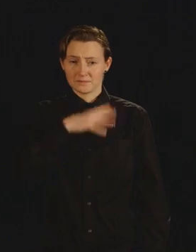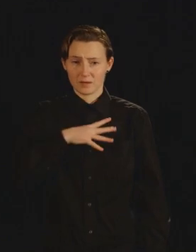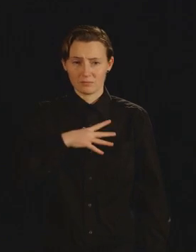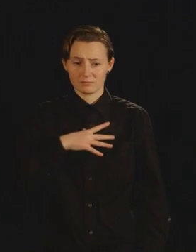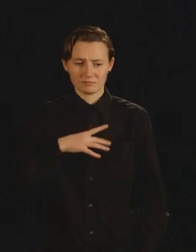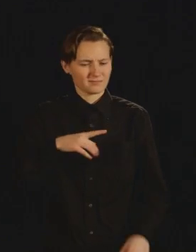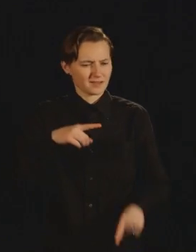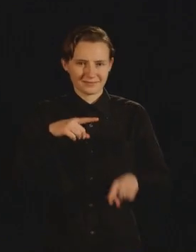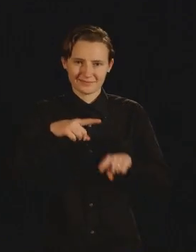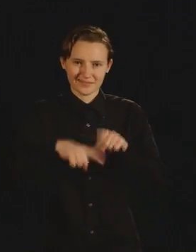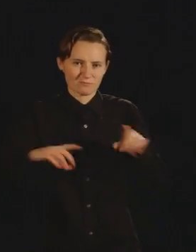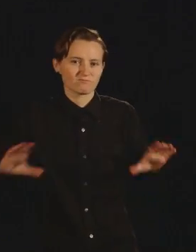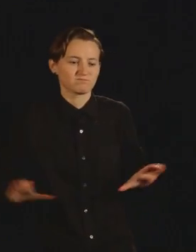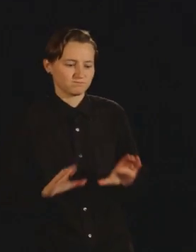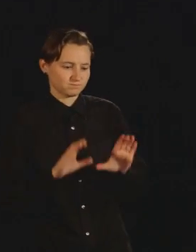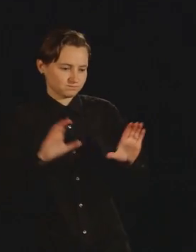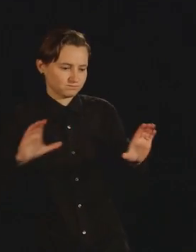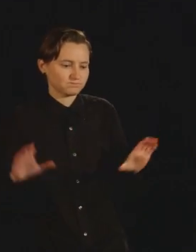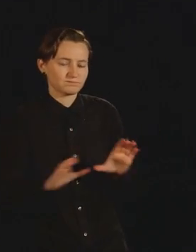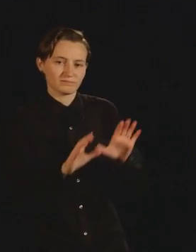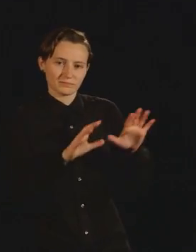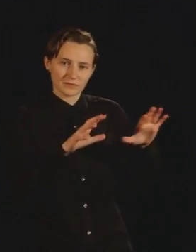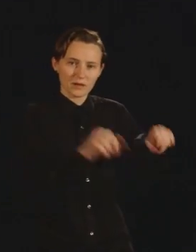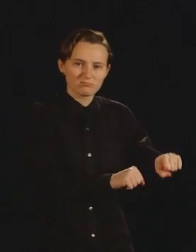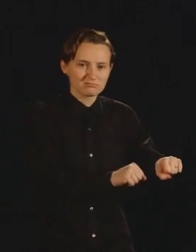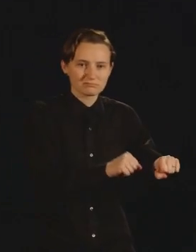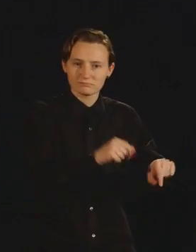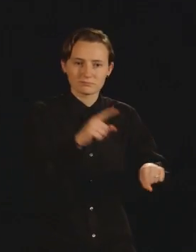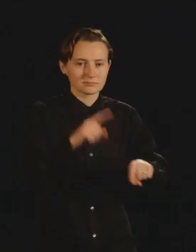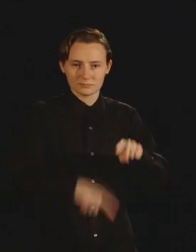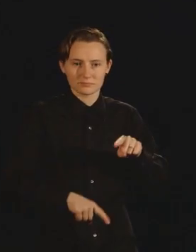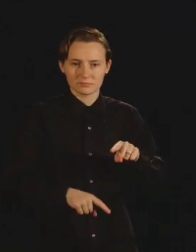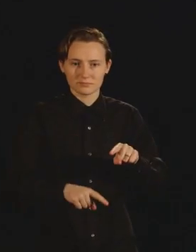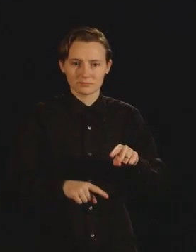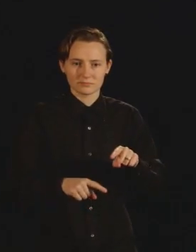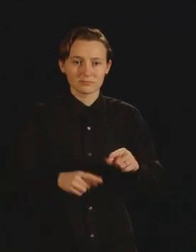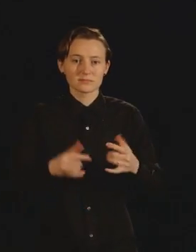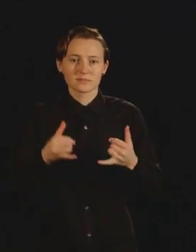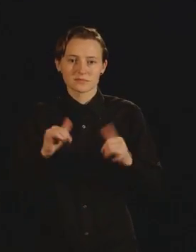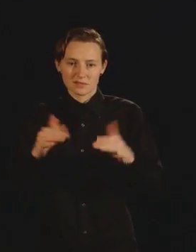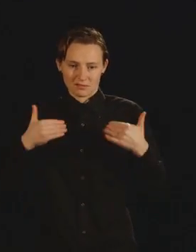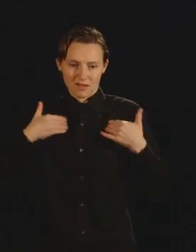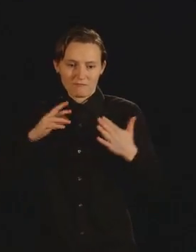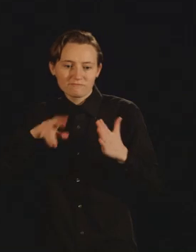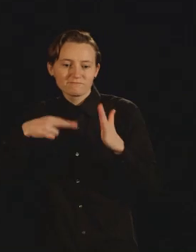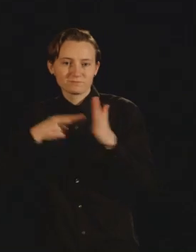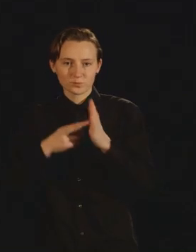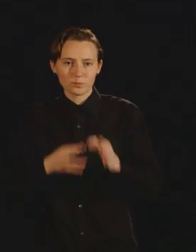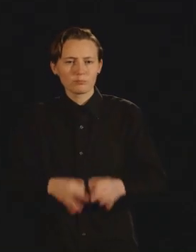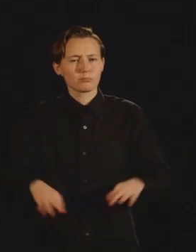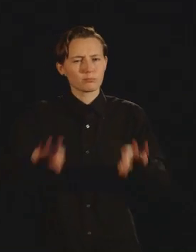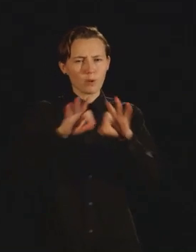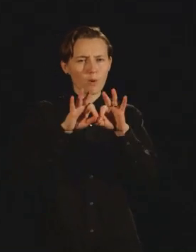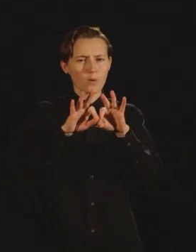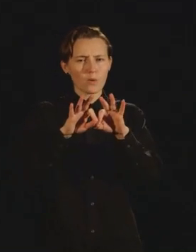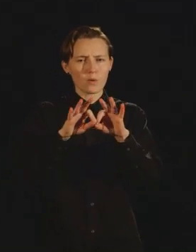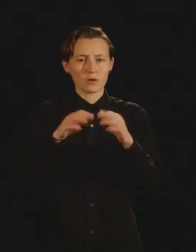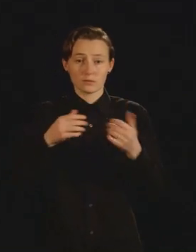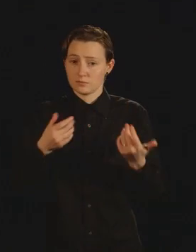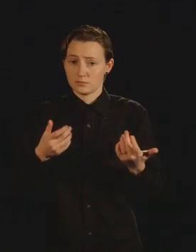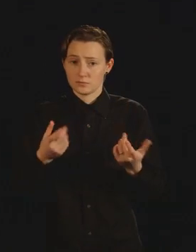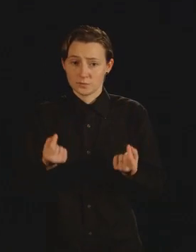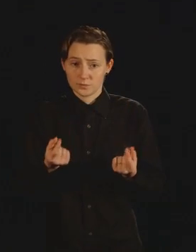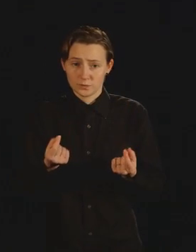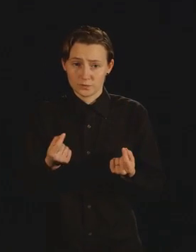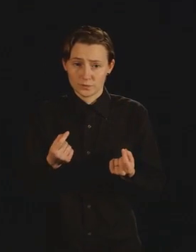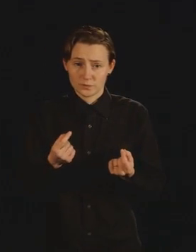Women can do this work for men, but women have a critical role in redefining